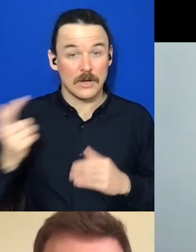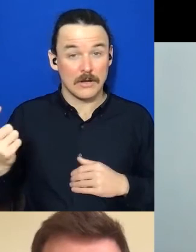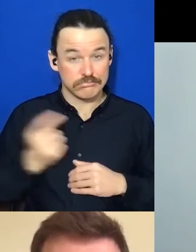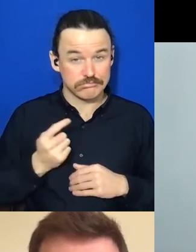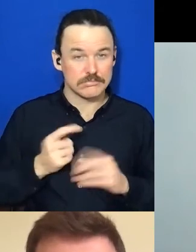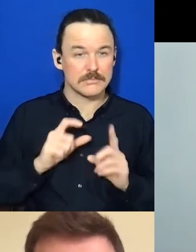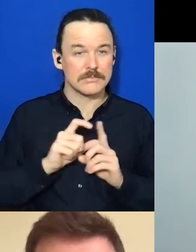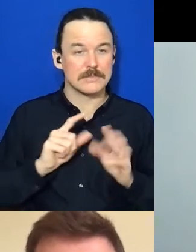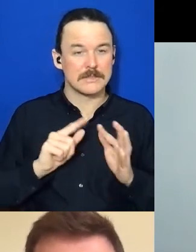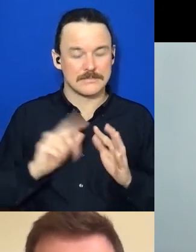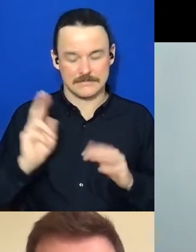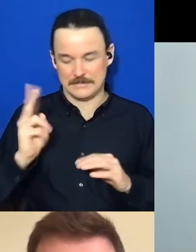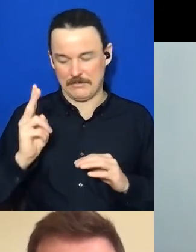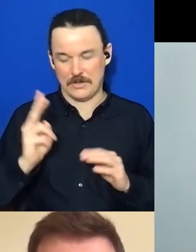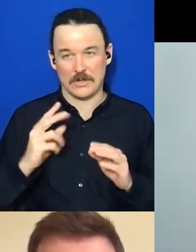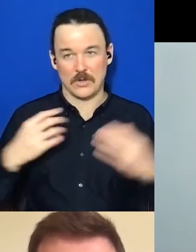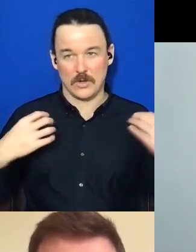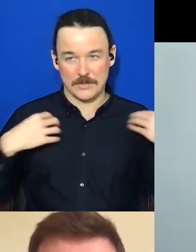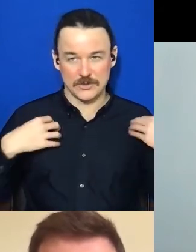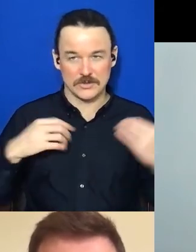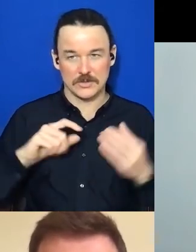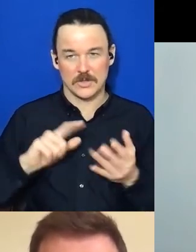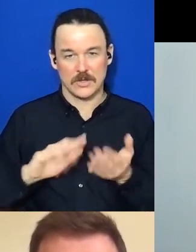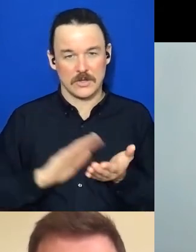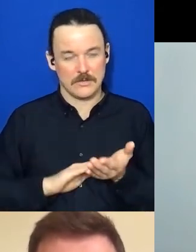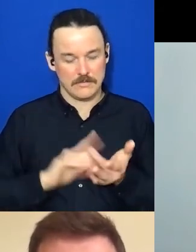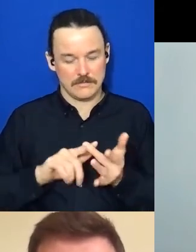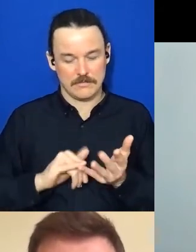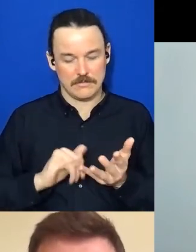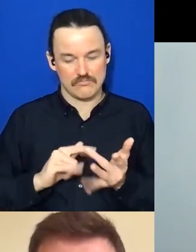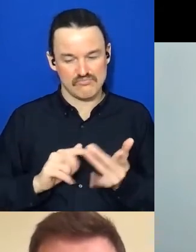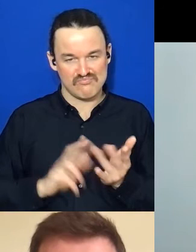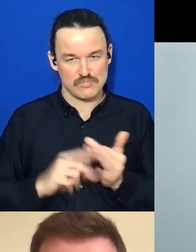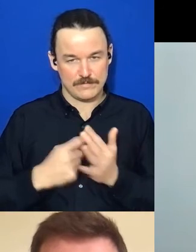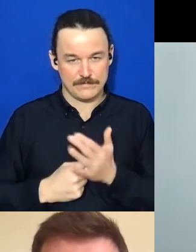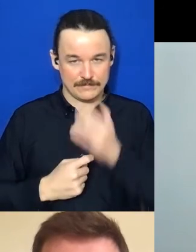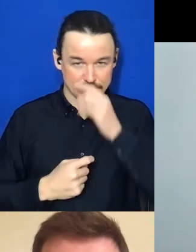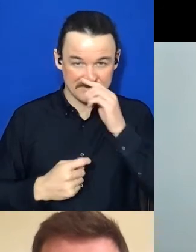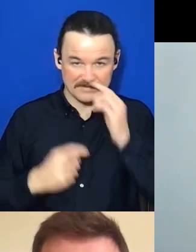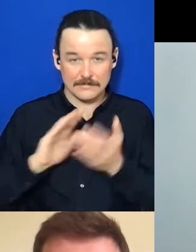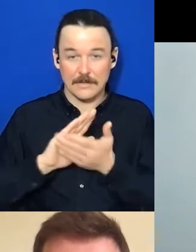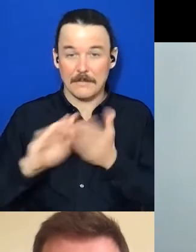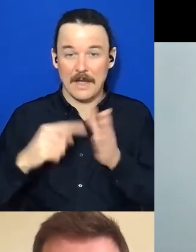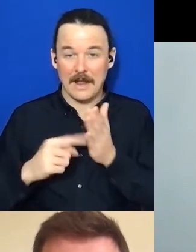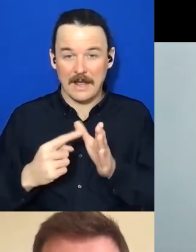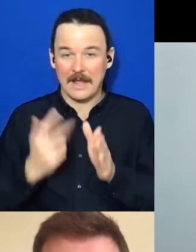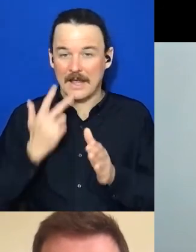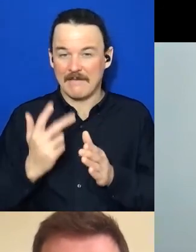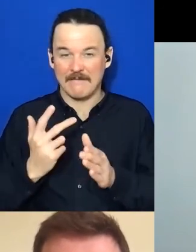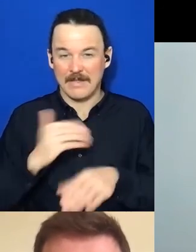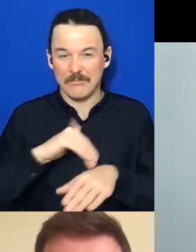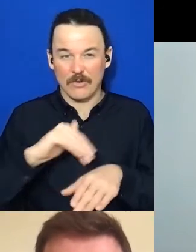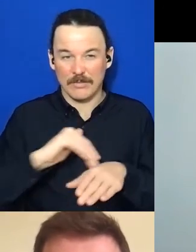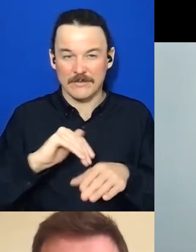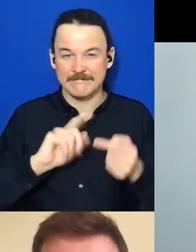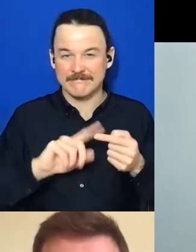with him yesterday, but stand by, Hata, if the gremlins persist and keep our